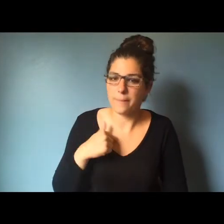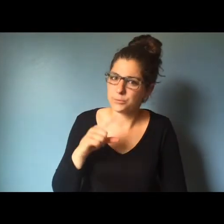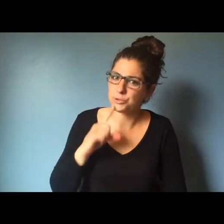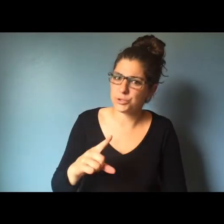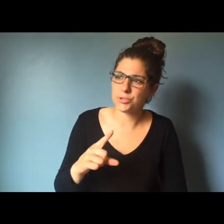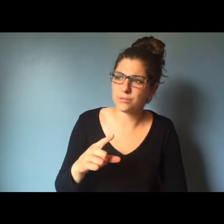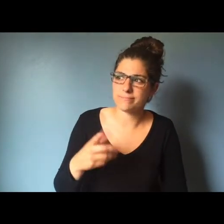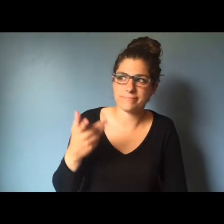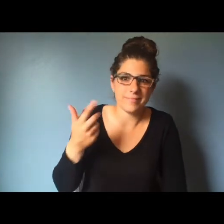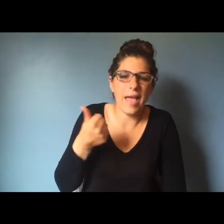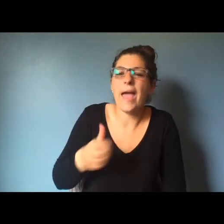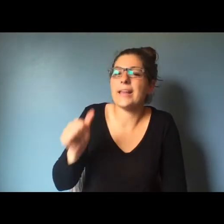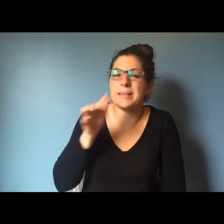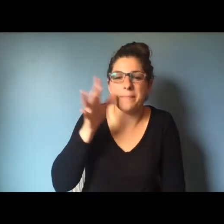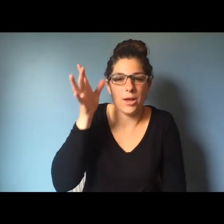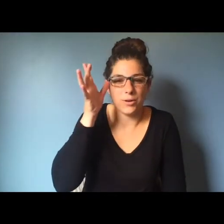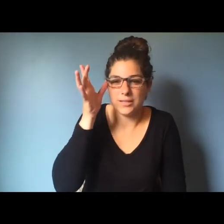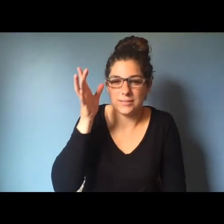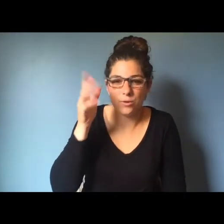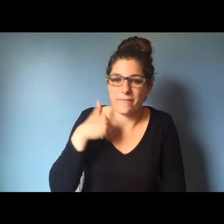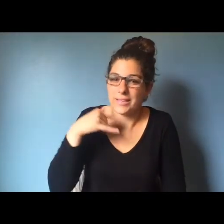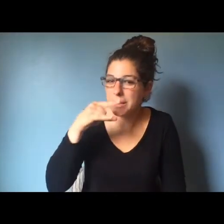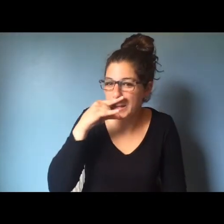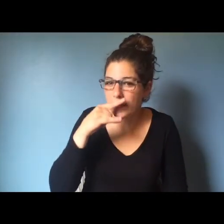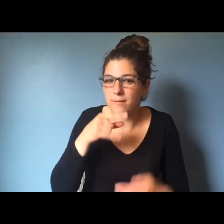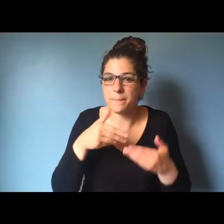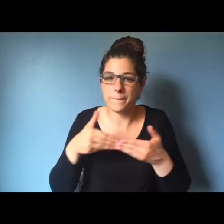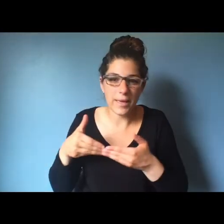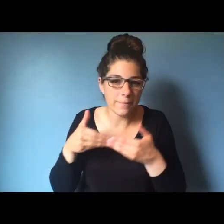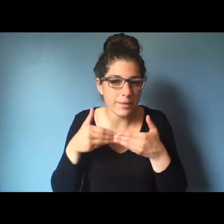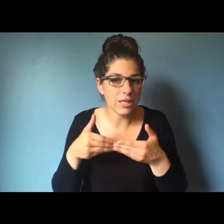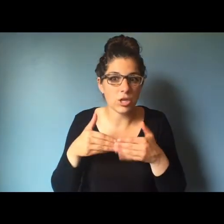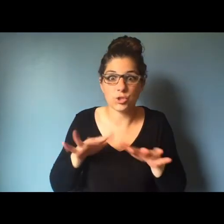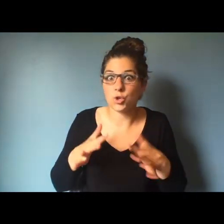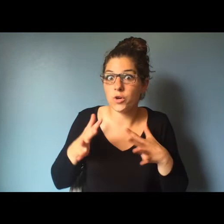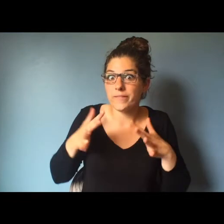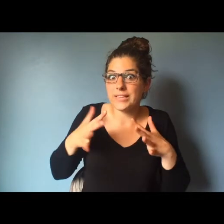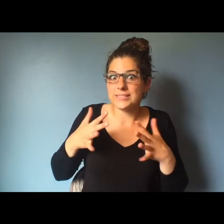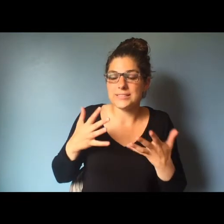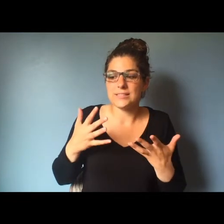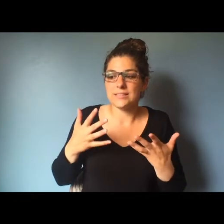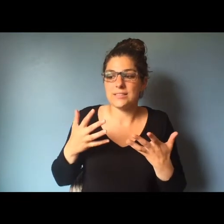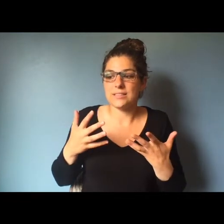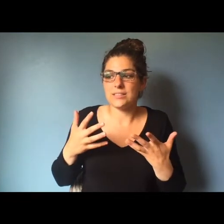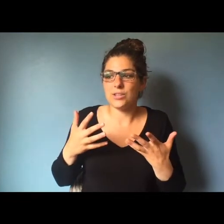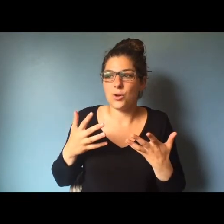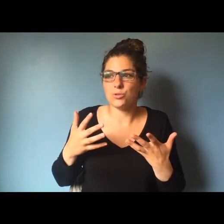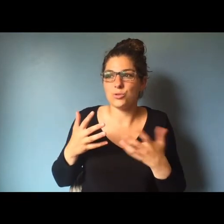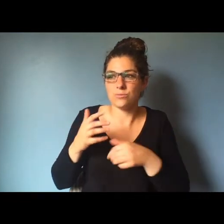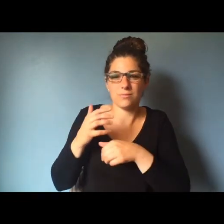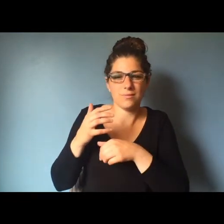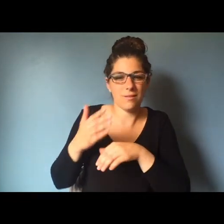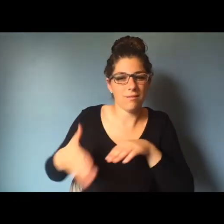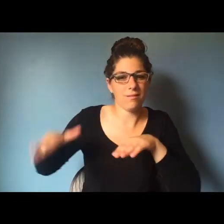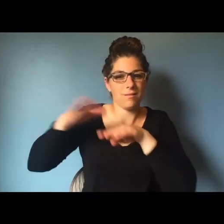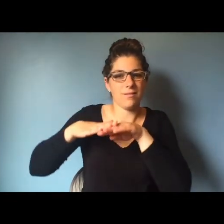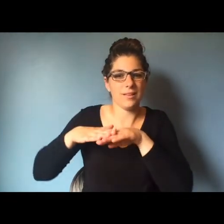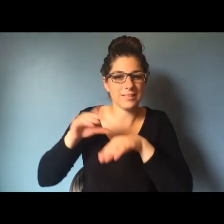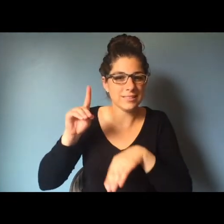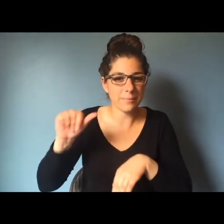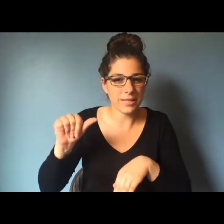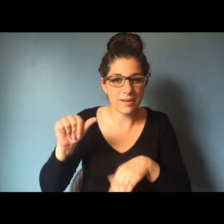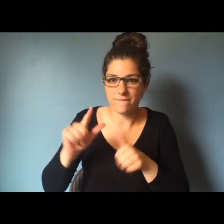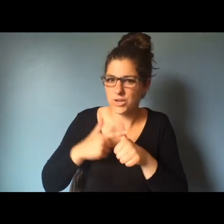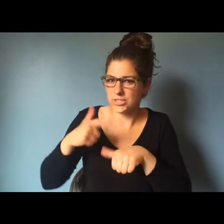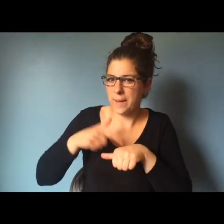just any parent, you're having a kid, a baby, and you're nervous as it is. And so to put a disability on top of that, you know, first